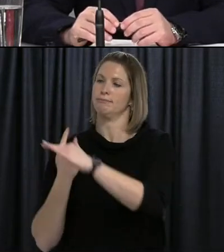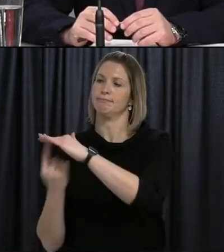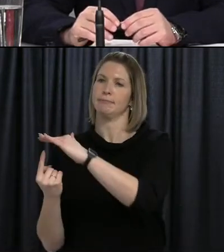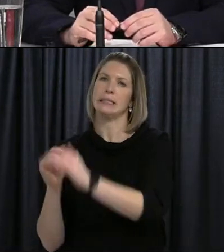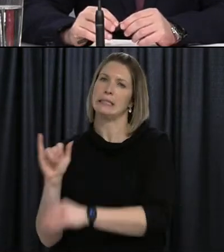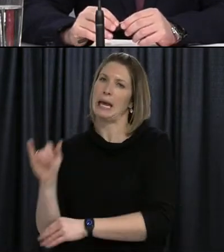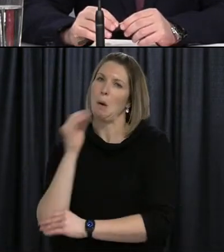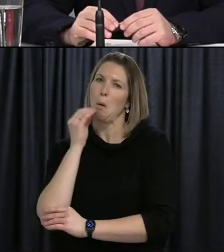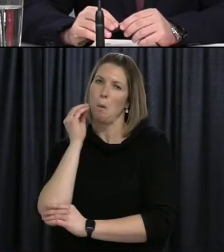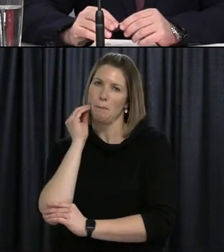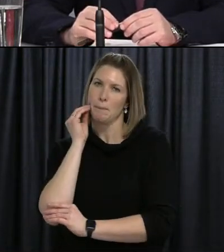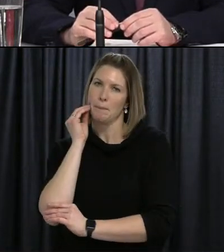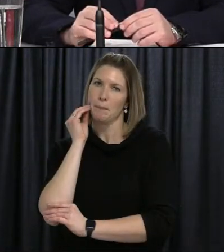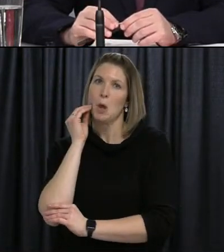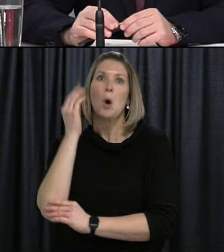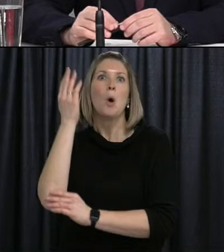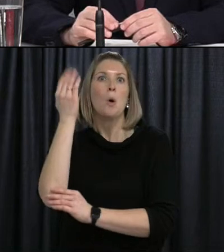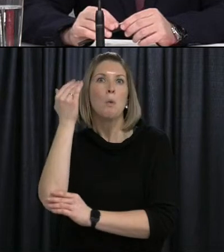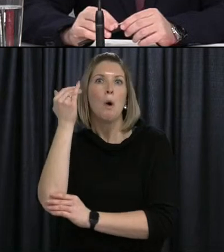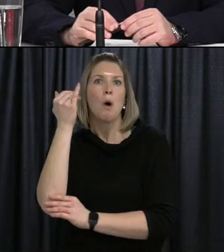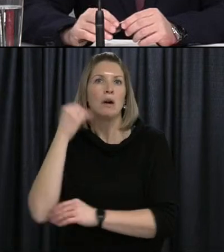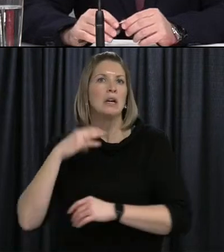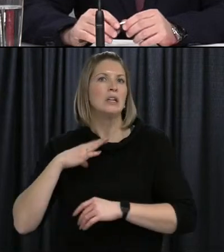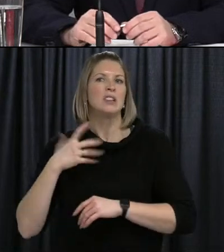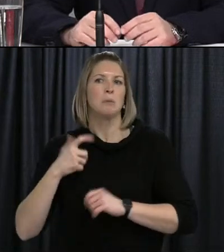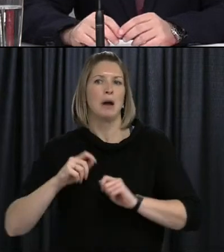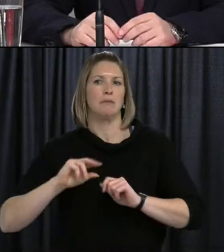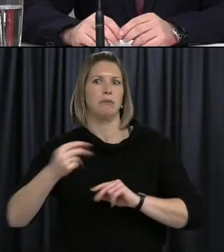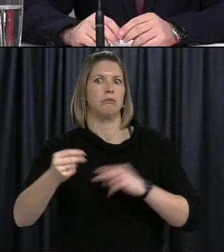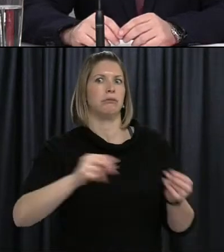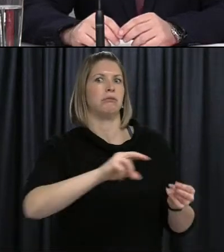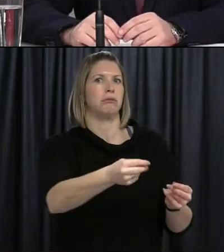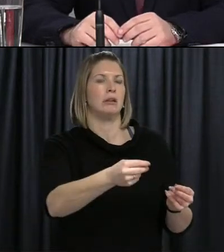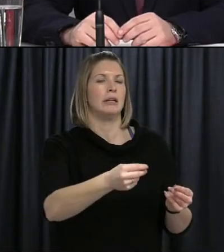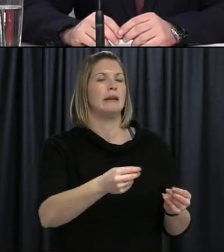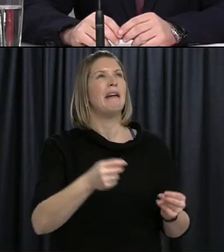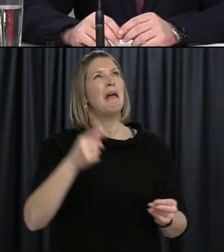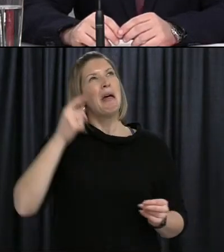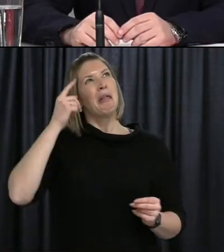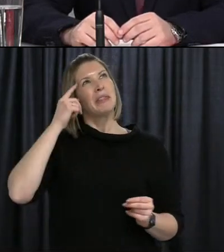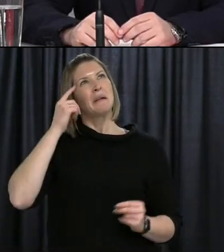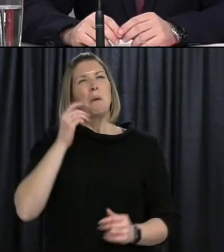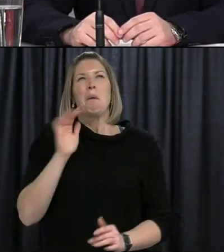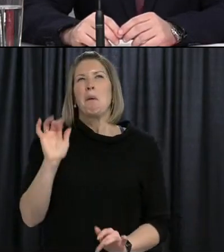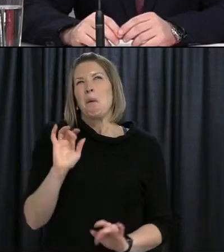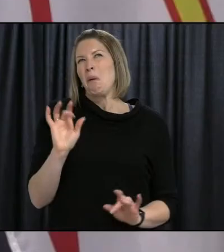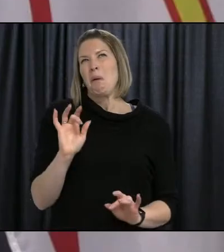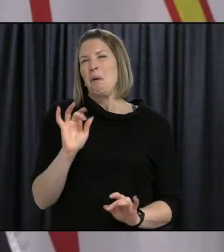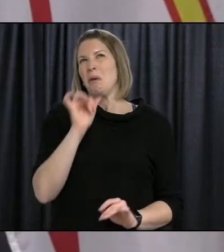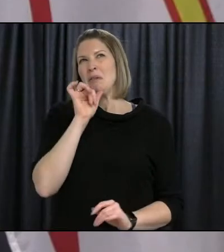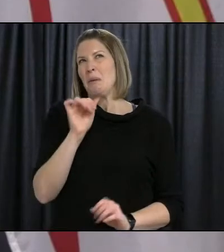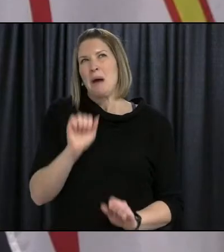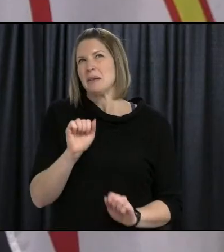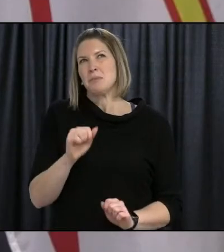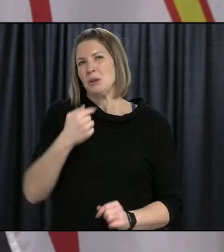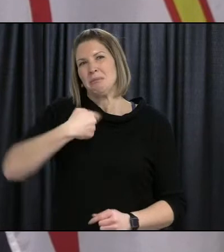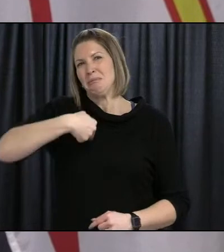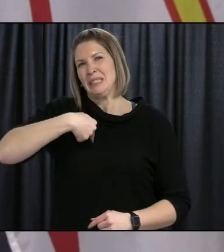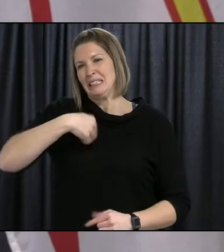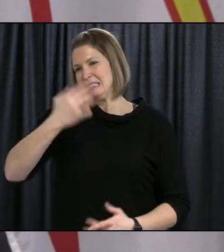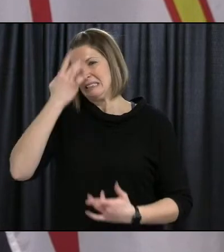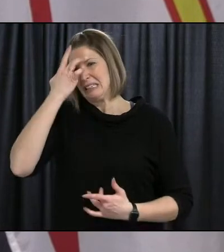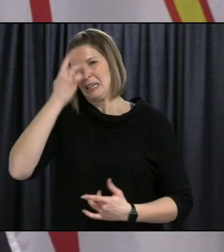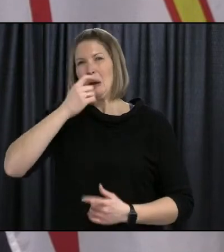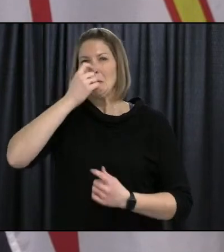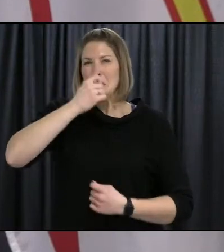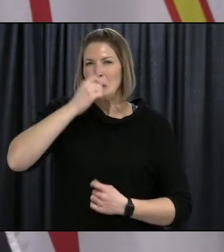to ensure that it's contained quickly. Do not make the mistake of thinking that you could not have come into contact with the virus.